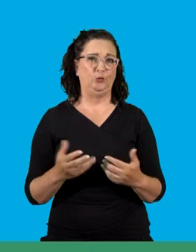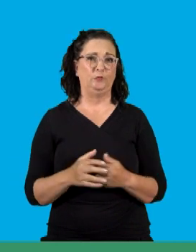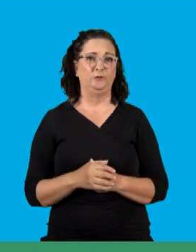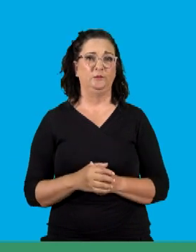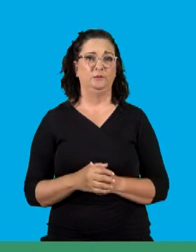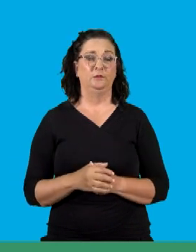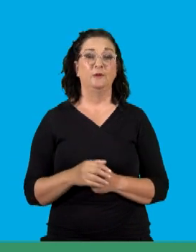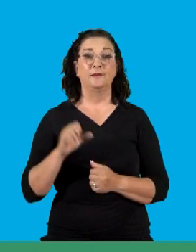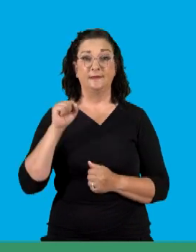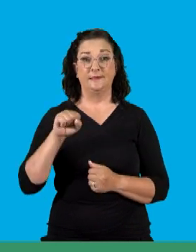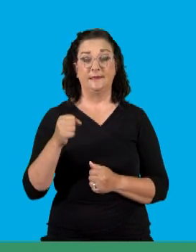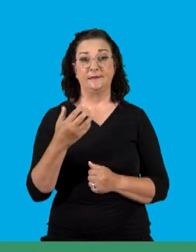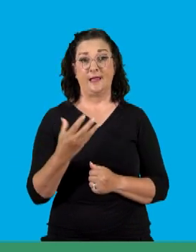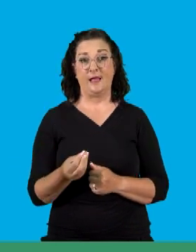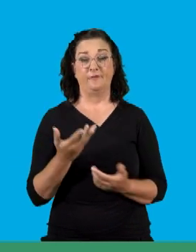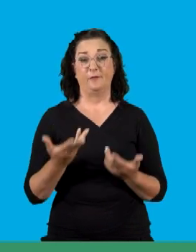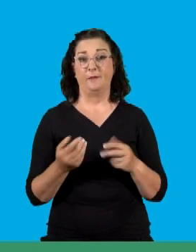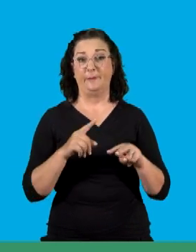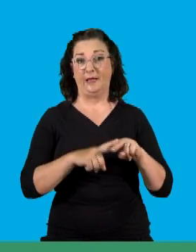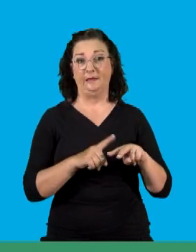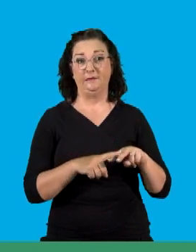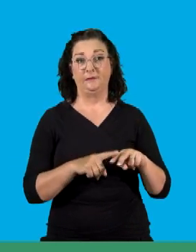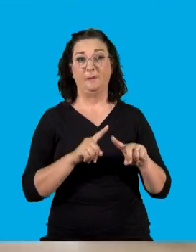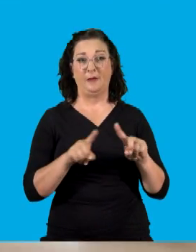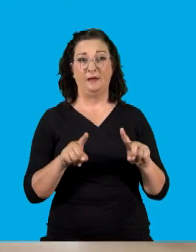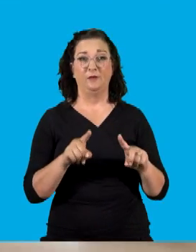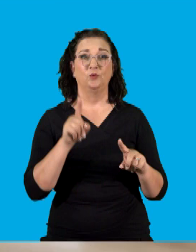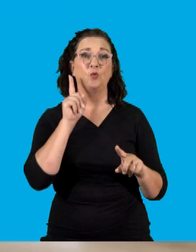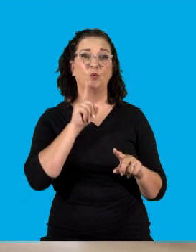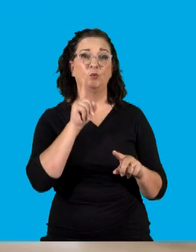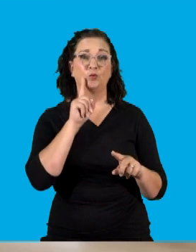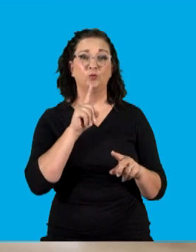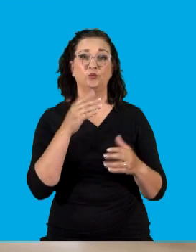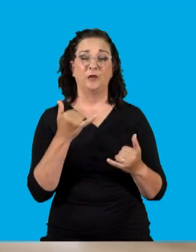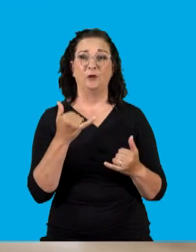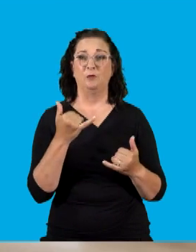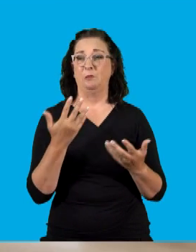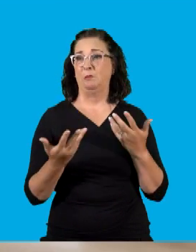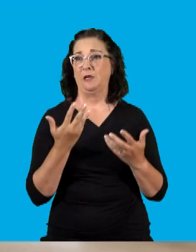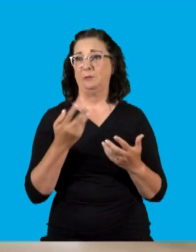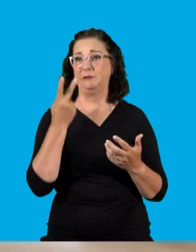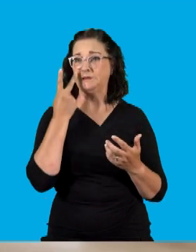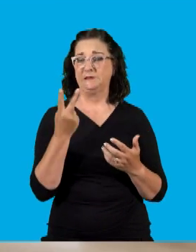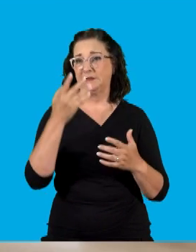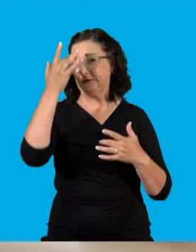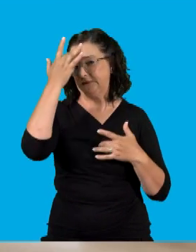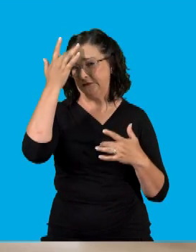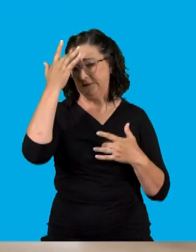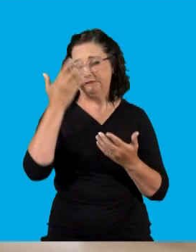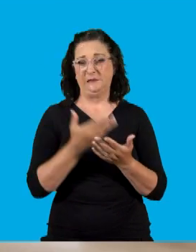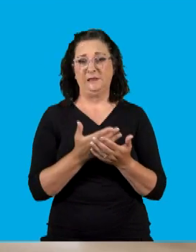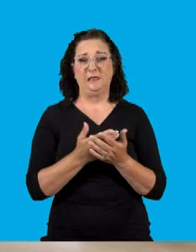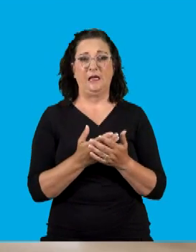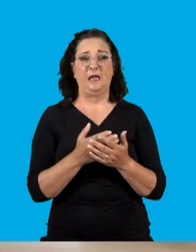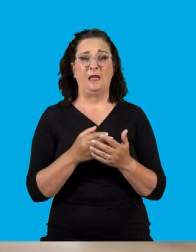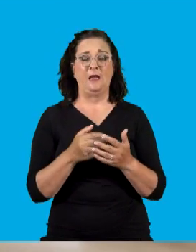that a person, yes, has HIV as a virus, but then there are also those opportunistic diseases that attacks